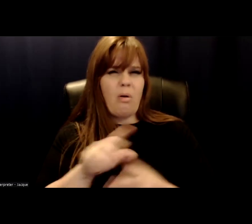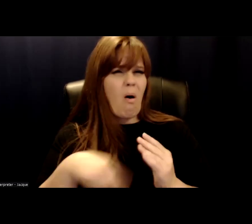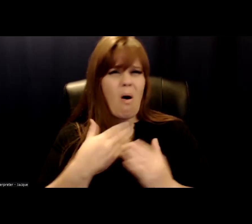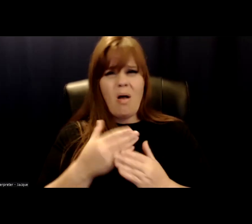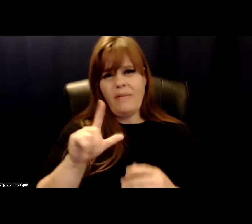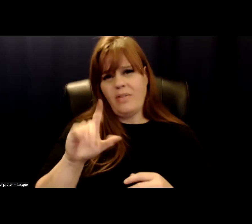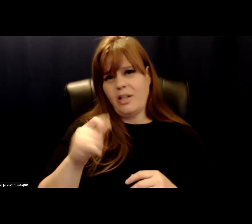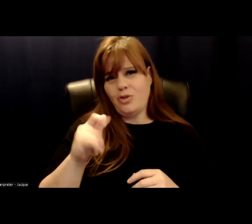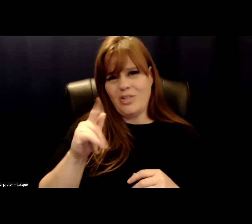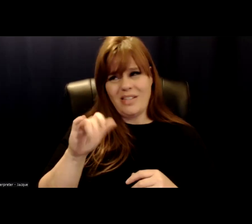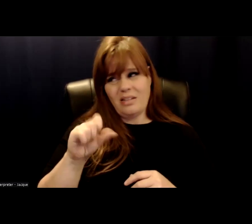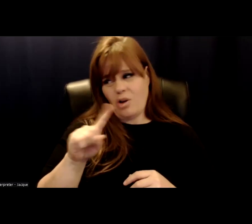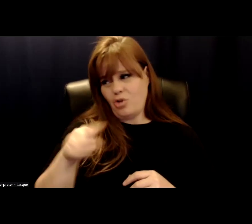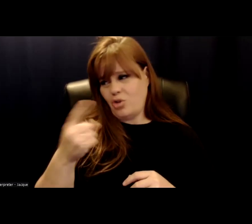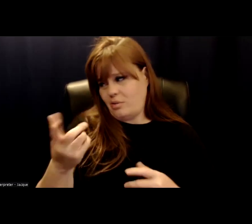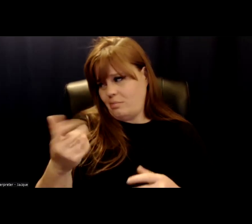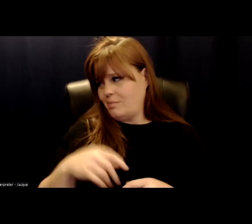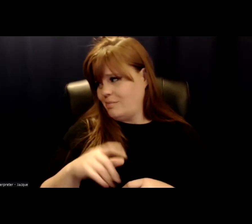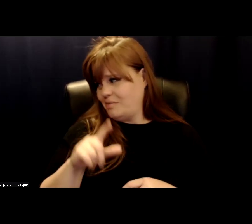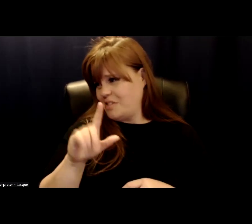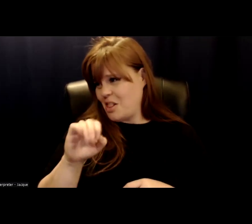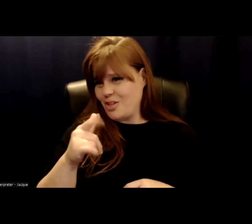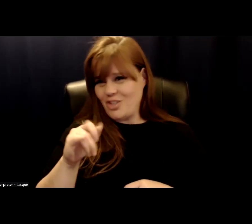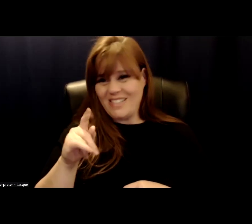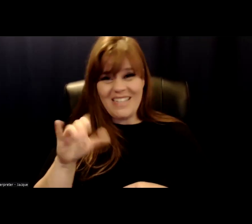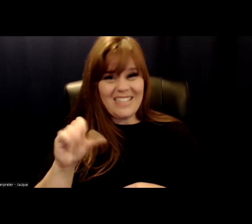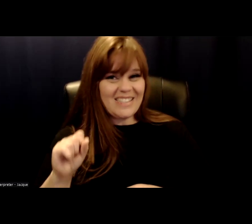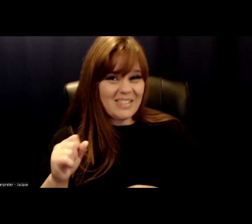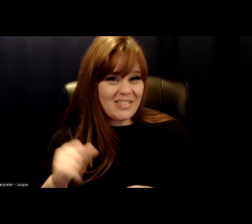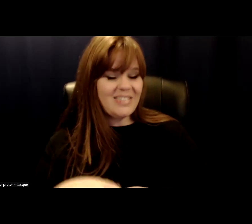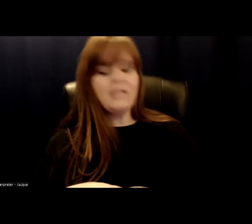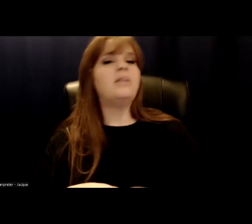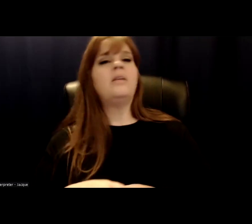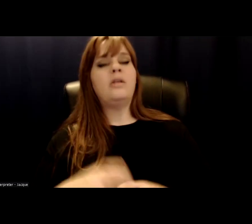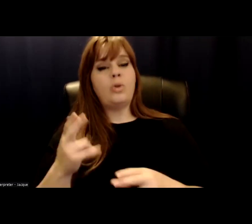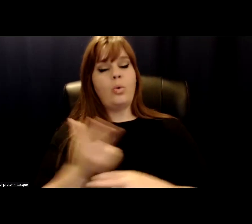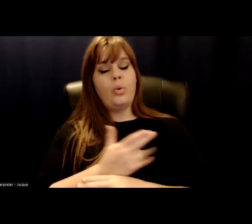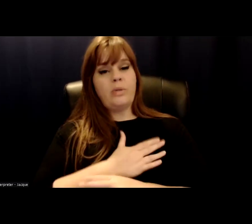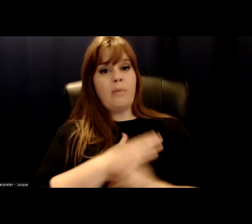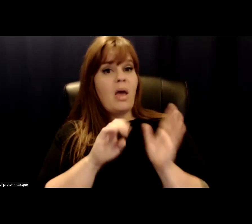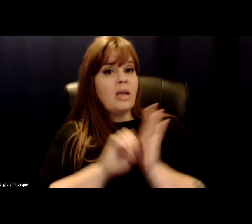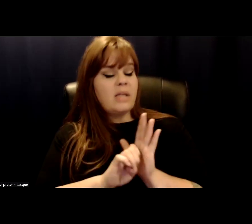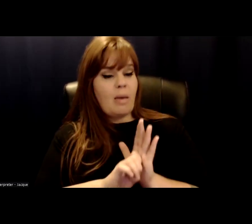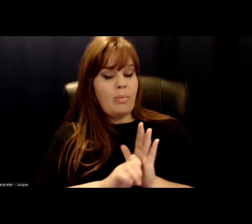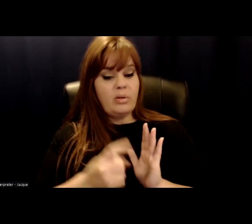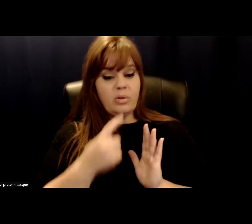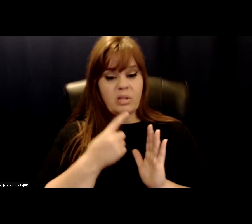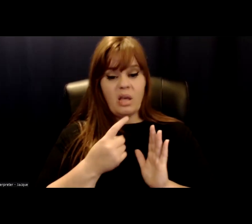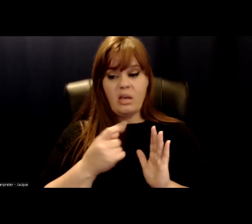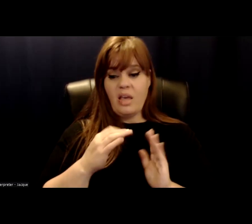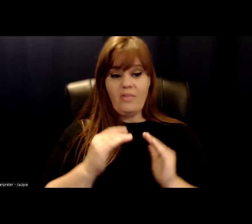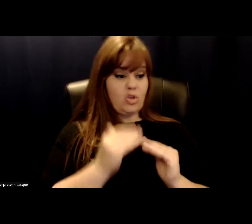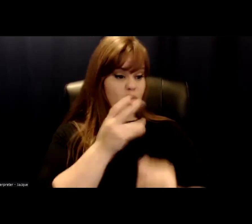logistics. So finding something that is, you know, I'm using my example just to say, if it's too difficult, try something